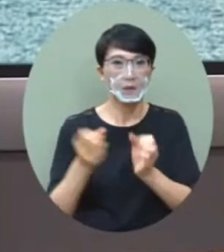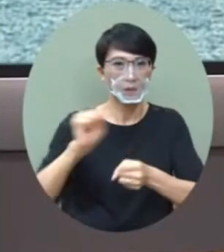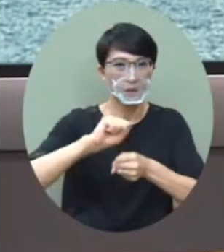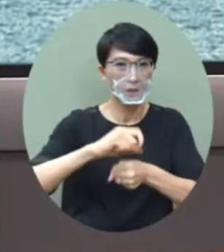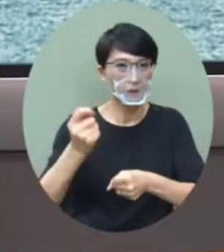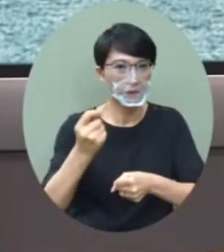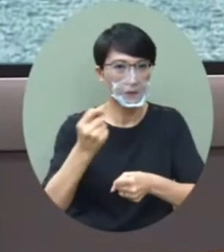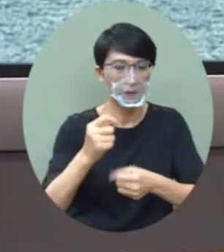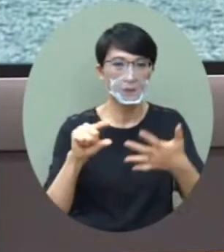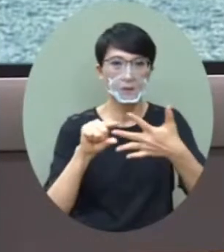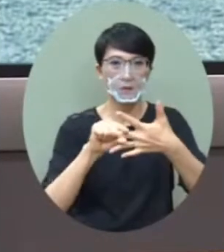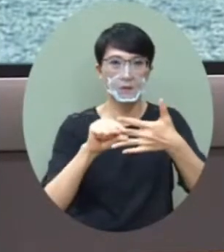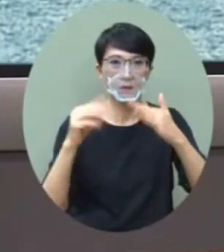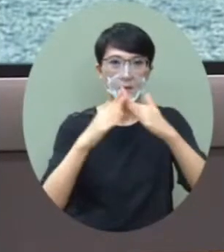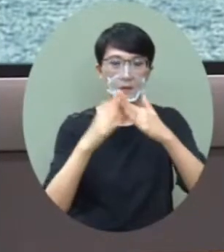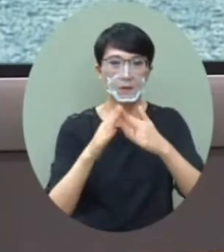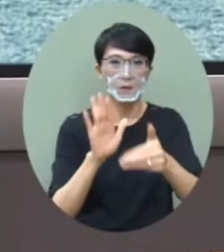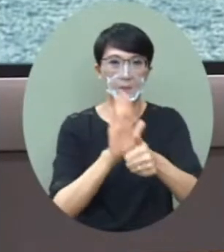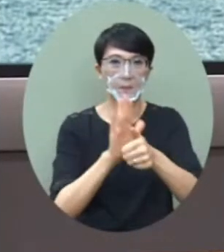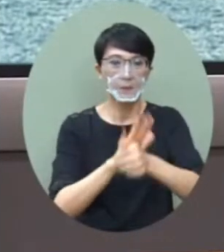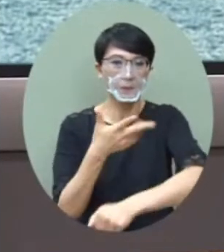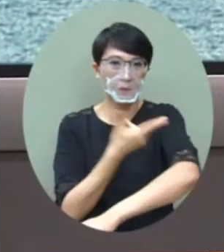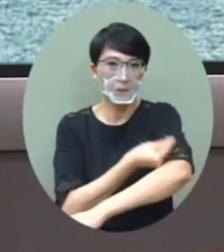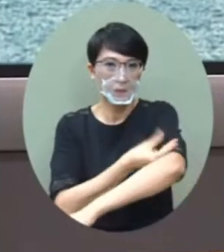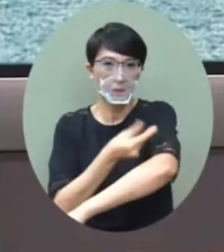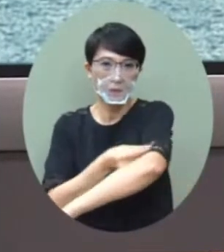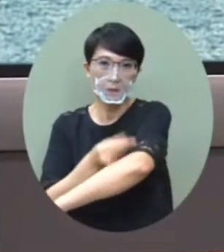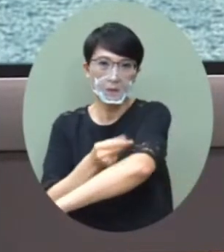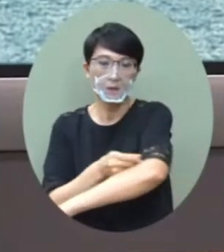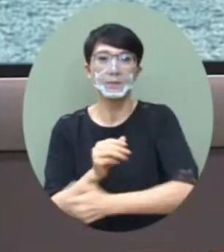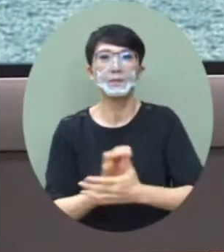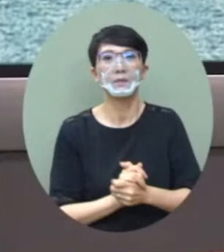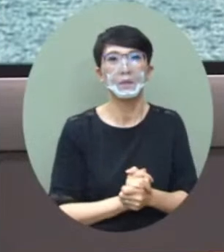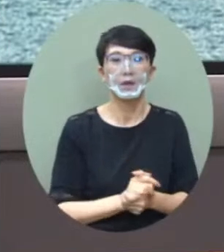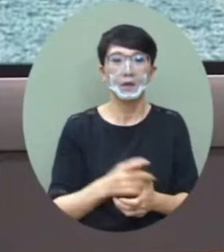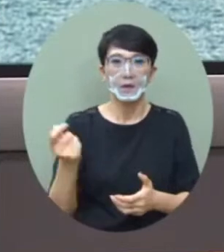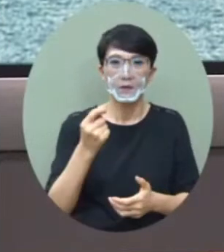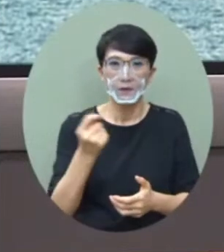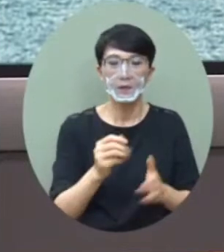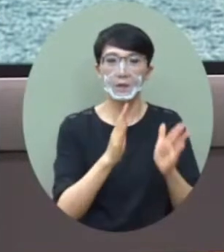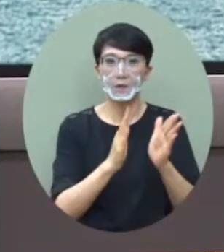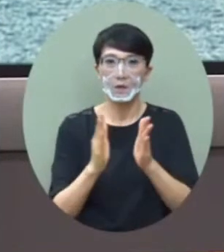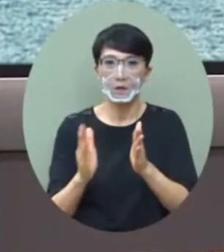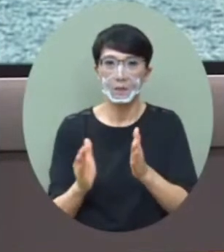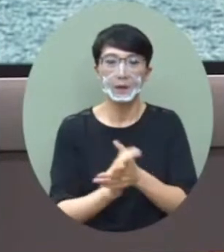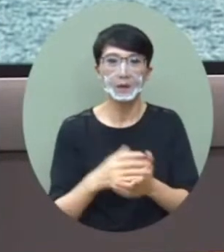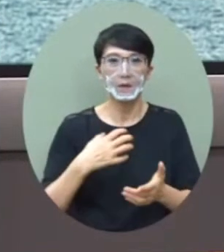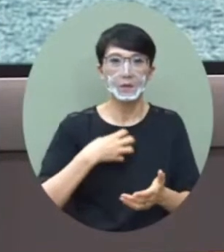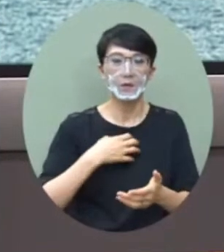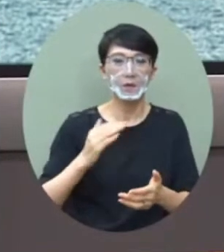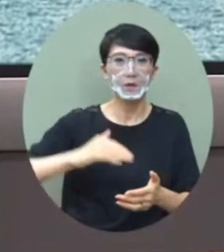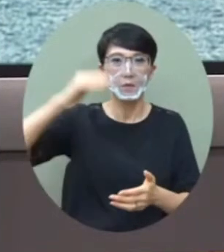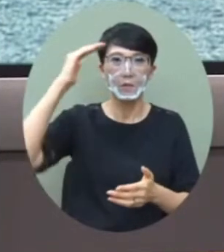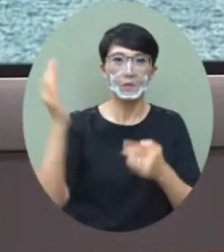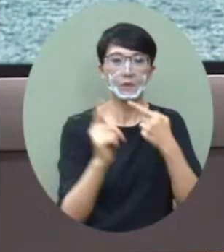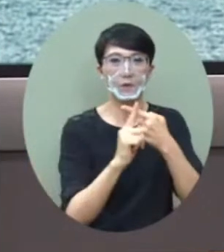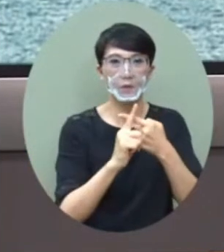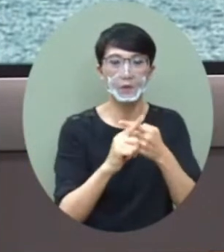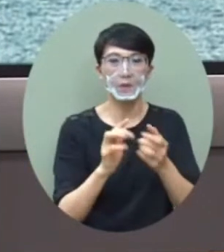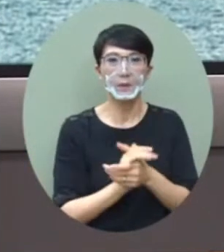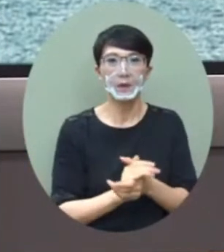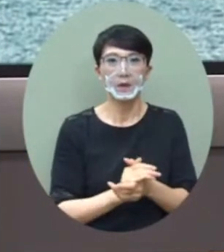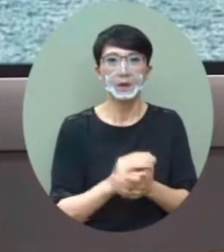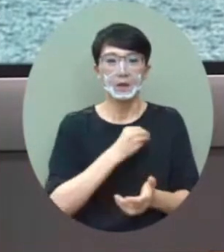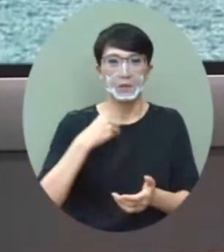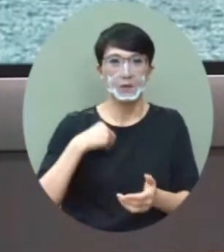different departments are expediting the vaccination of residents in elderly care homes. And we're trying